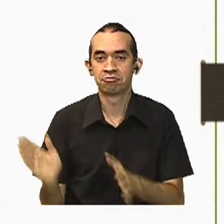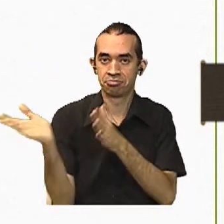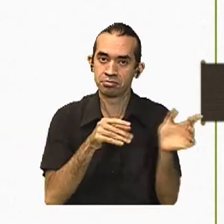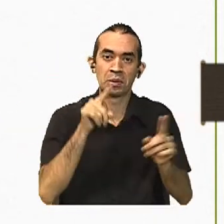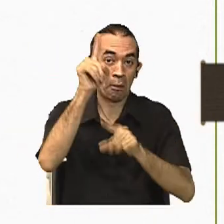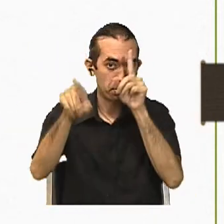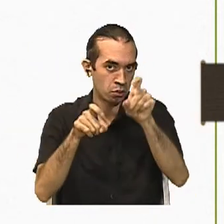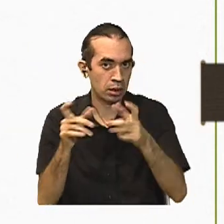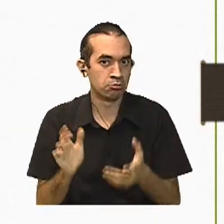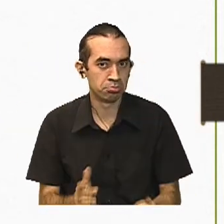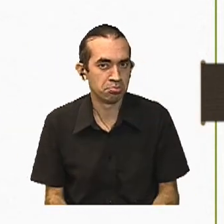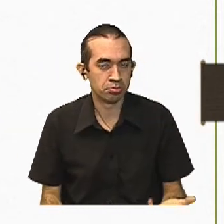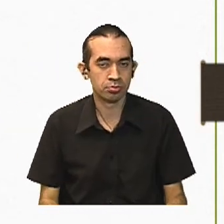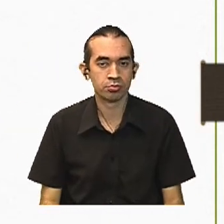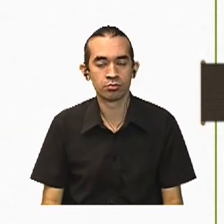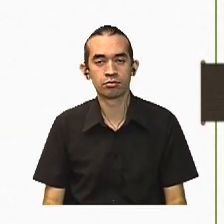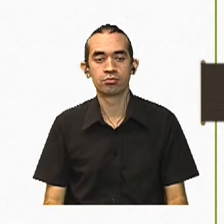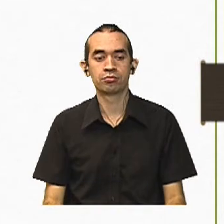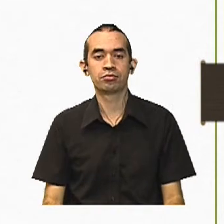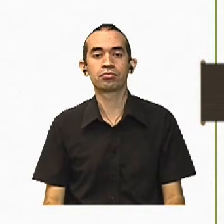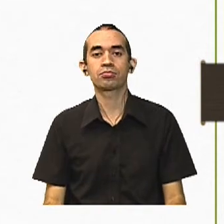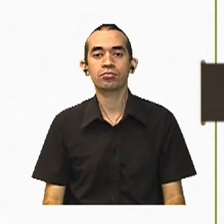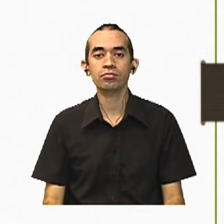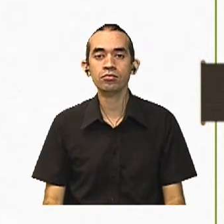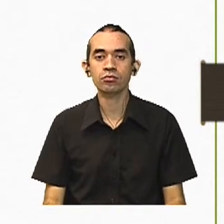question according to this.